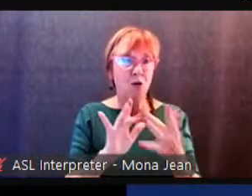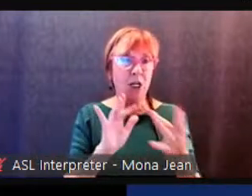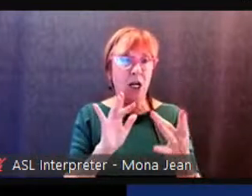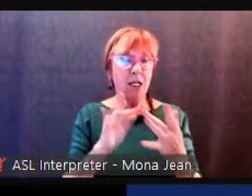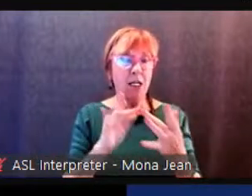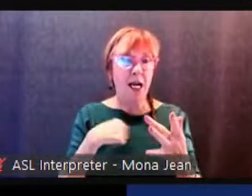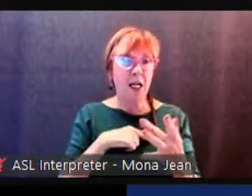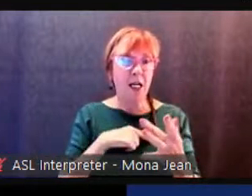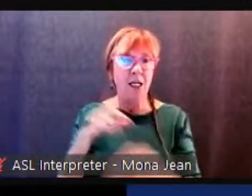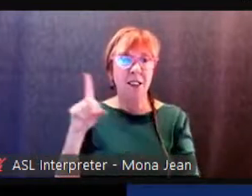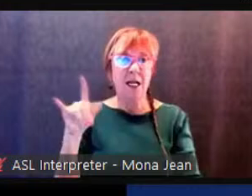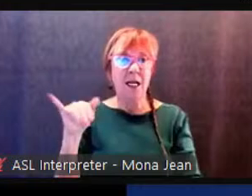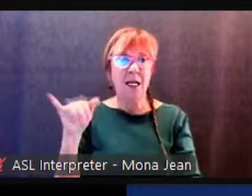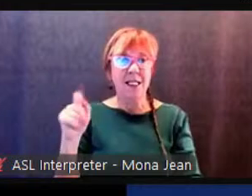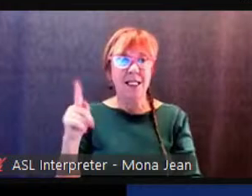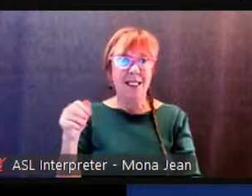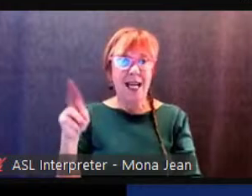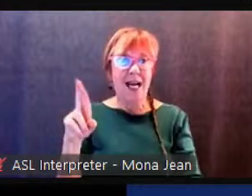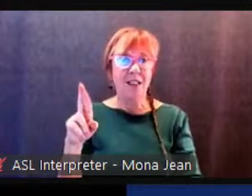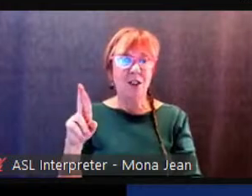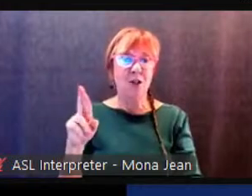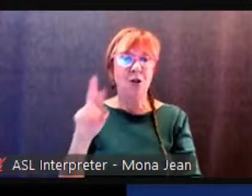disaster recovery at